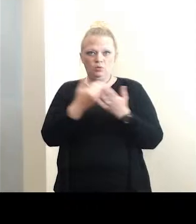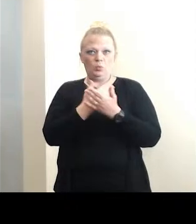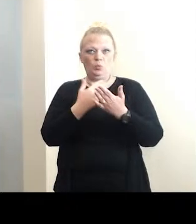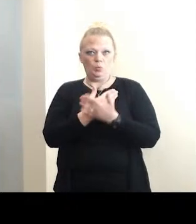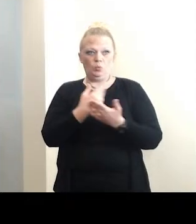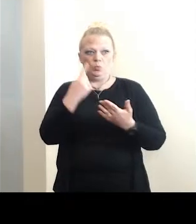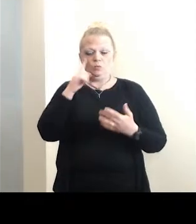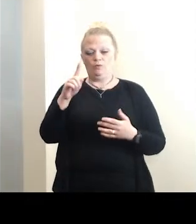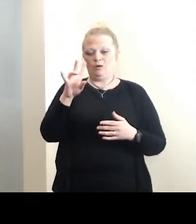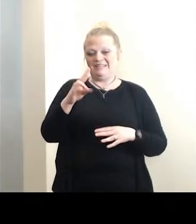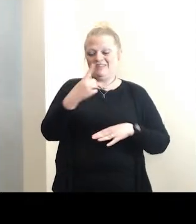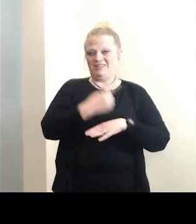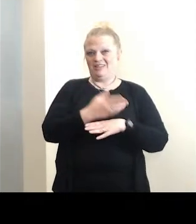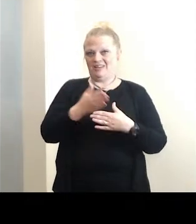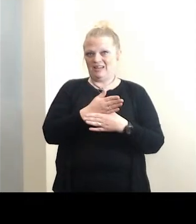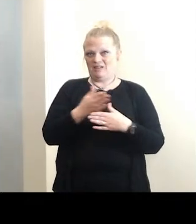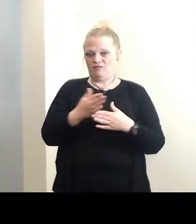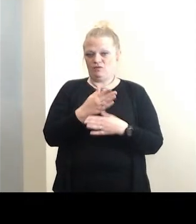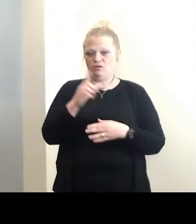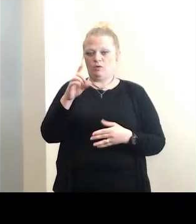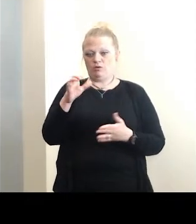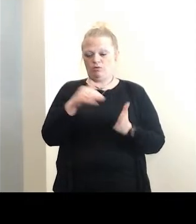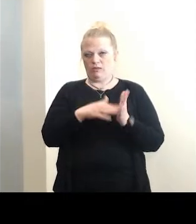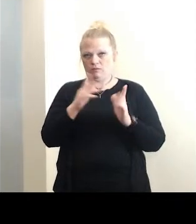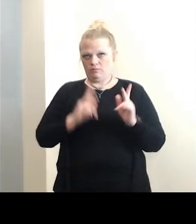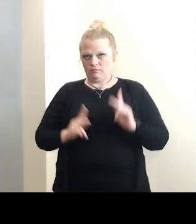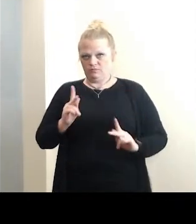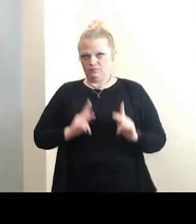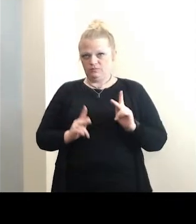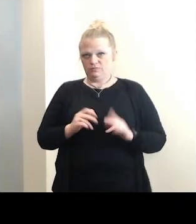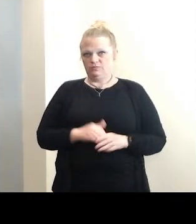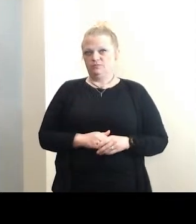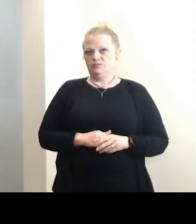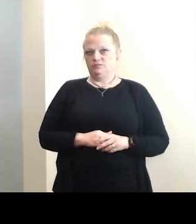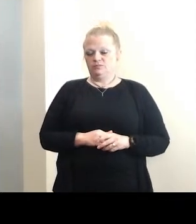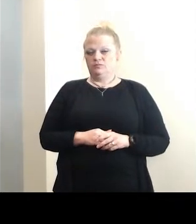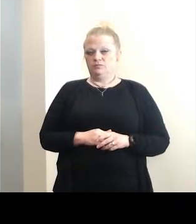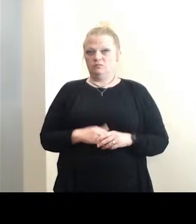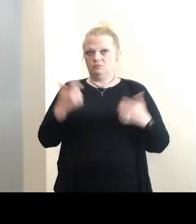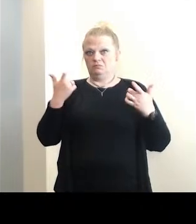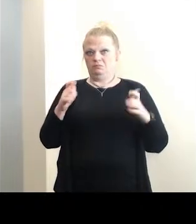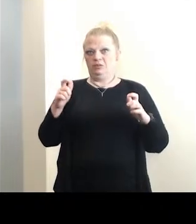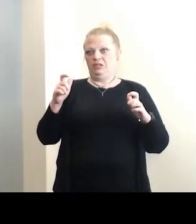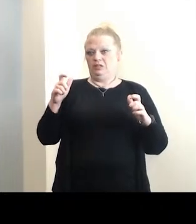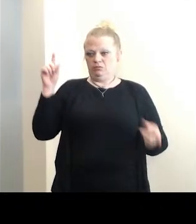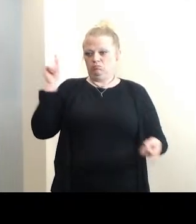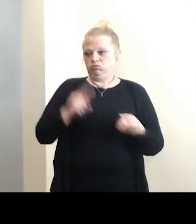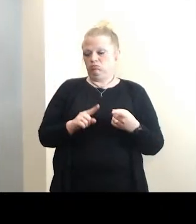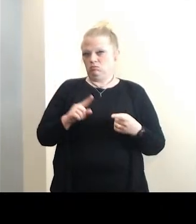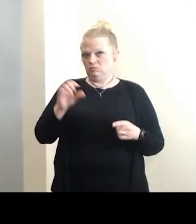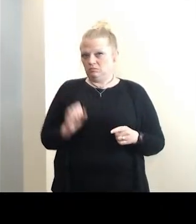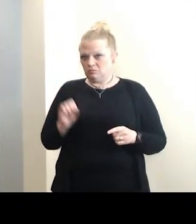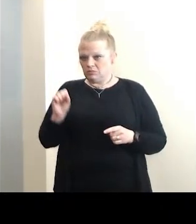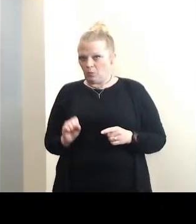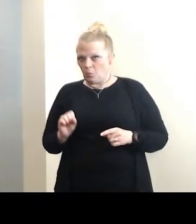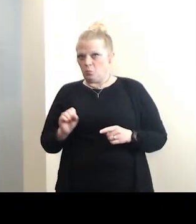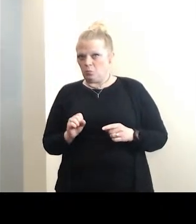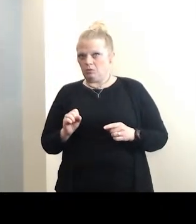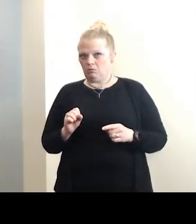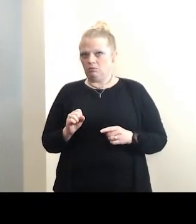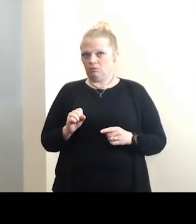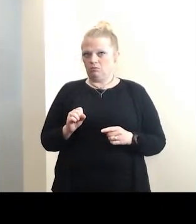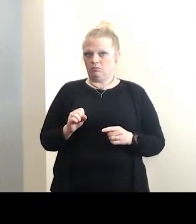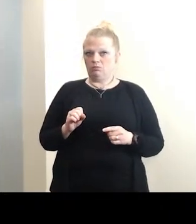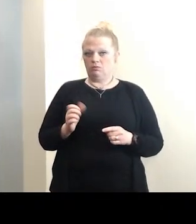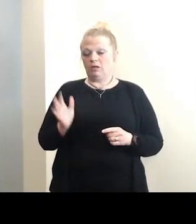cases out of a 7-day average for 100,000 population. We've seen a big drop in the suburbs, including some of the suburbs that were